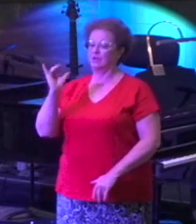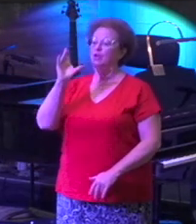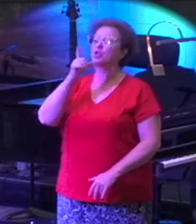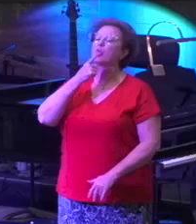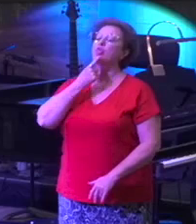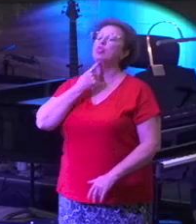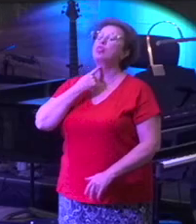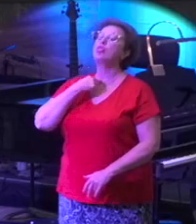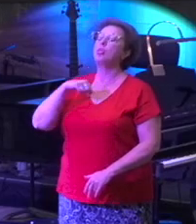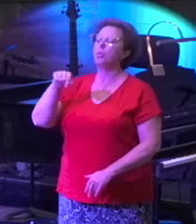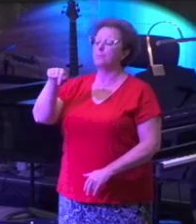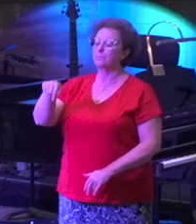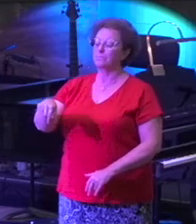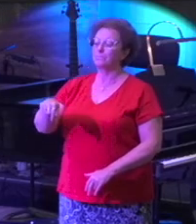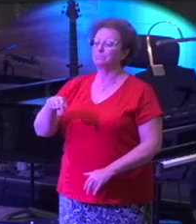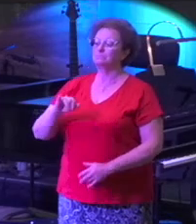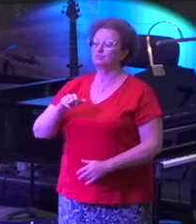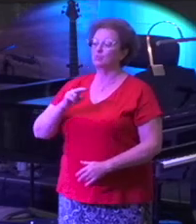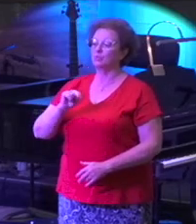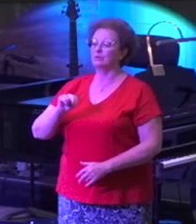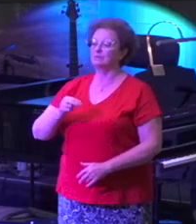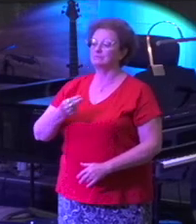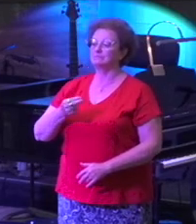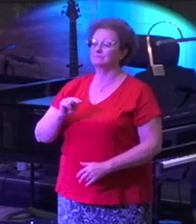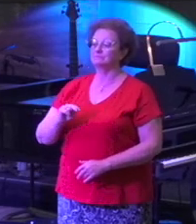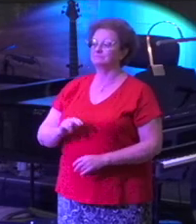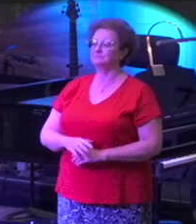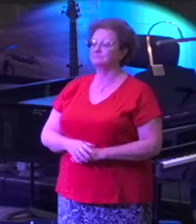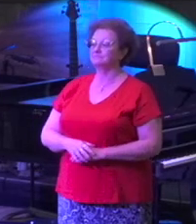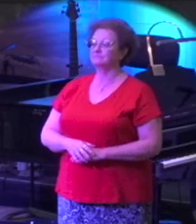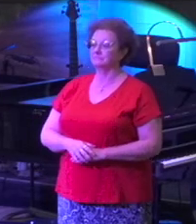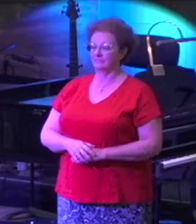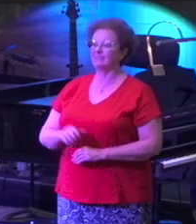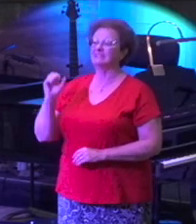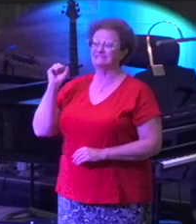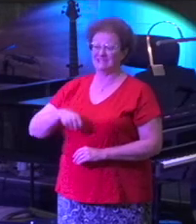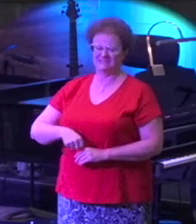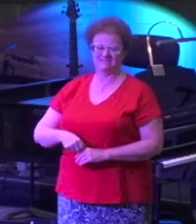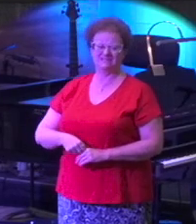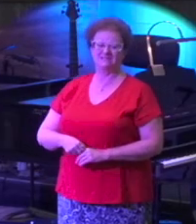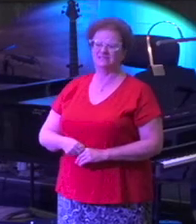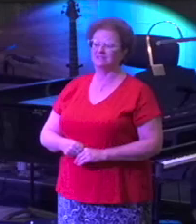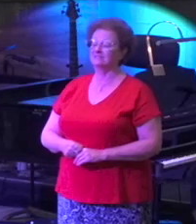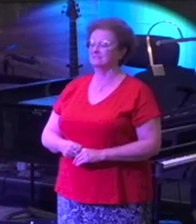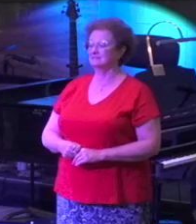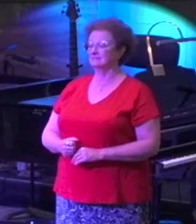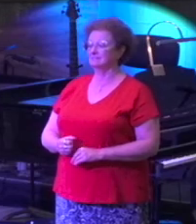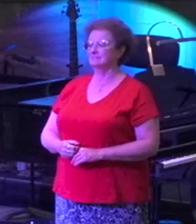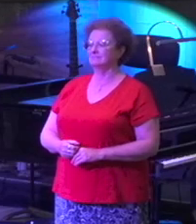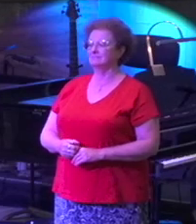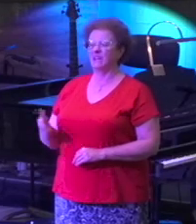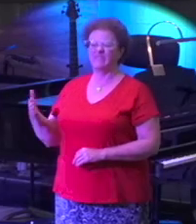big fish. Yes, it was a fish. So please set aside